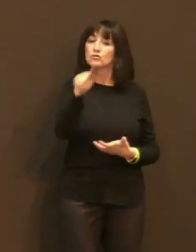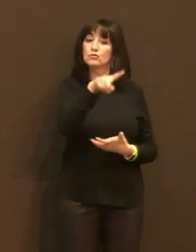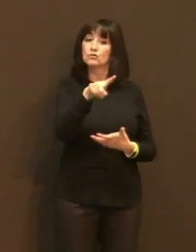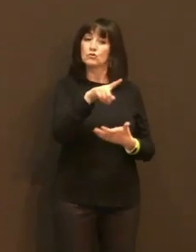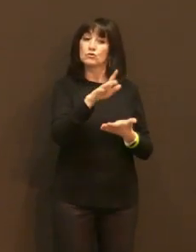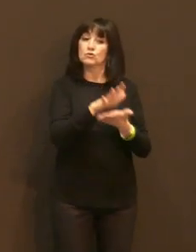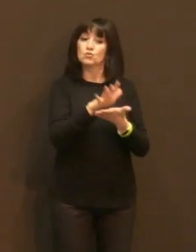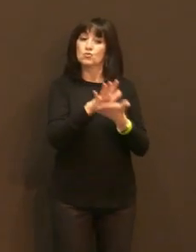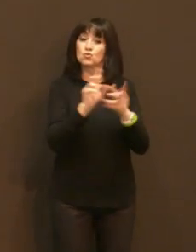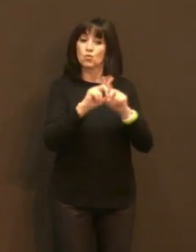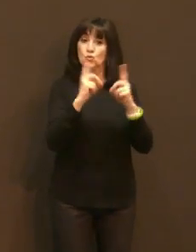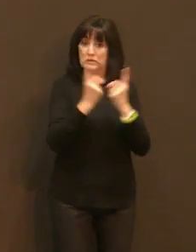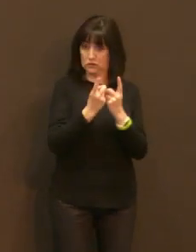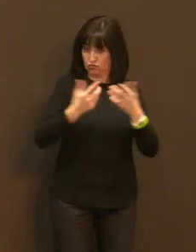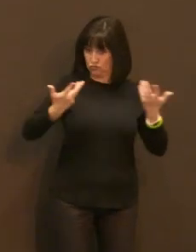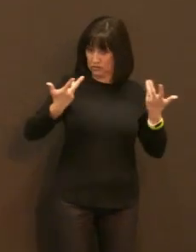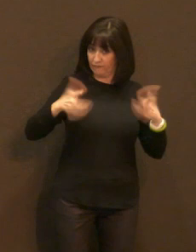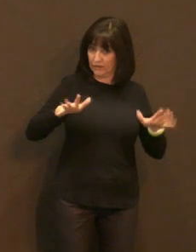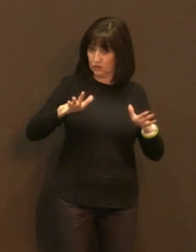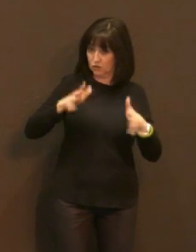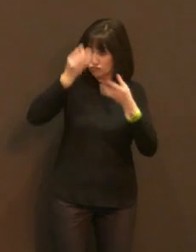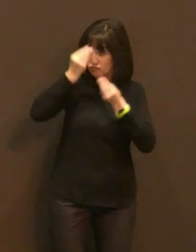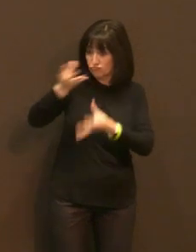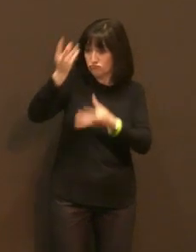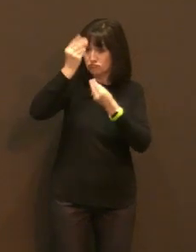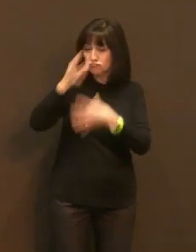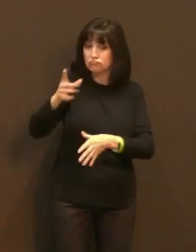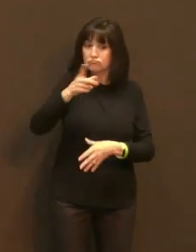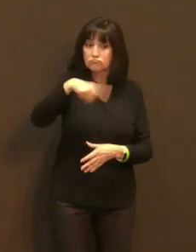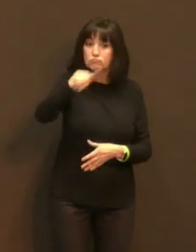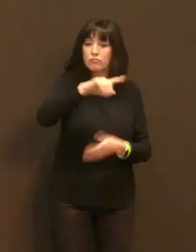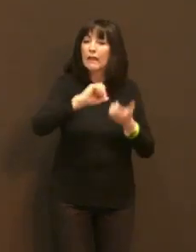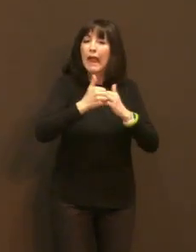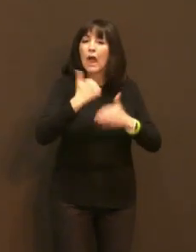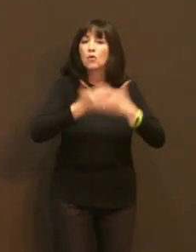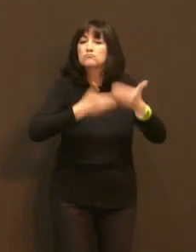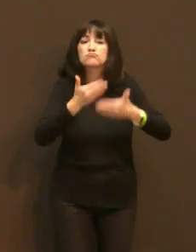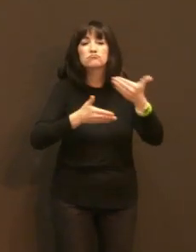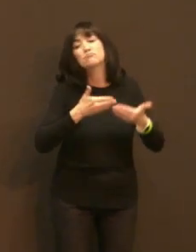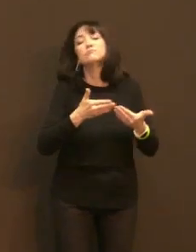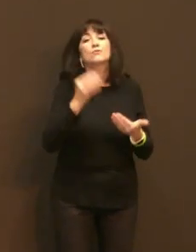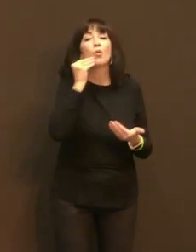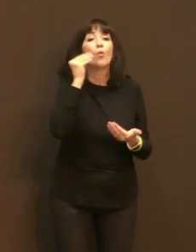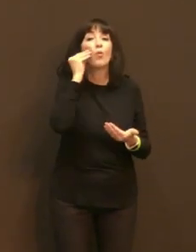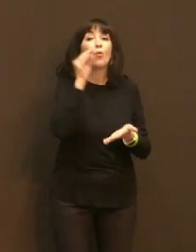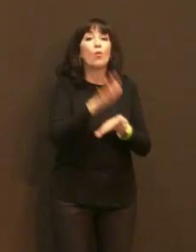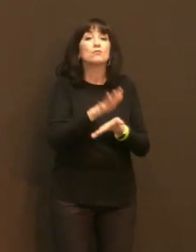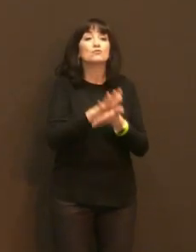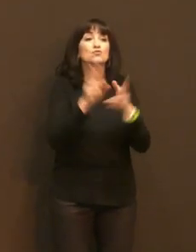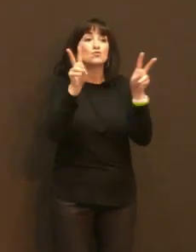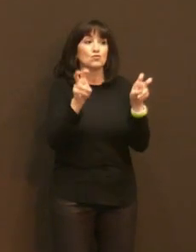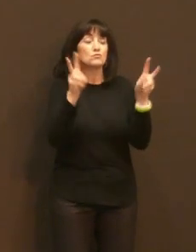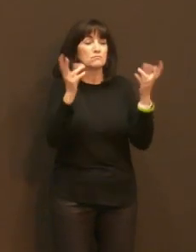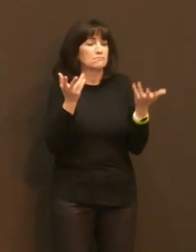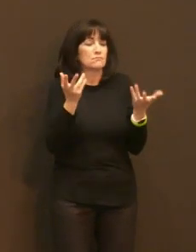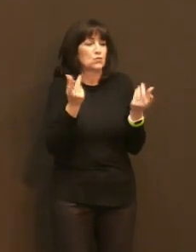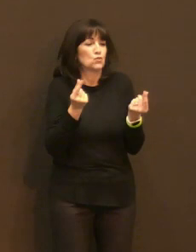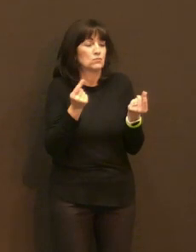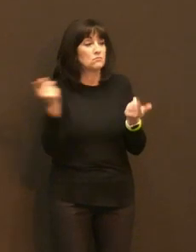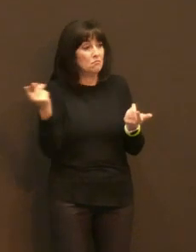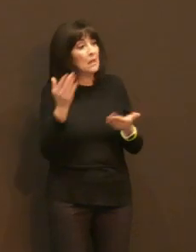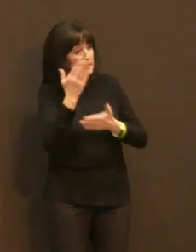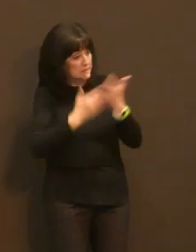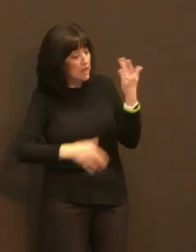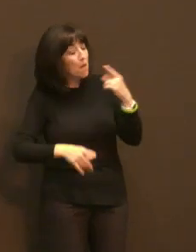I know it's a different format for a lot of folks. Yeah, so some really positive stories and then some challenges, right? And the